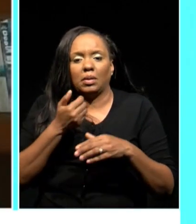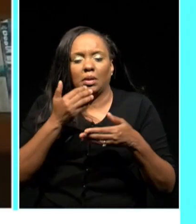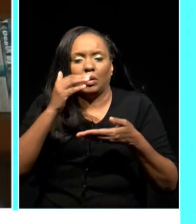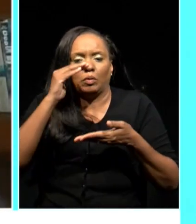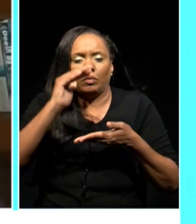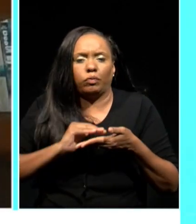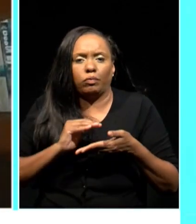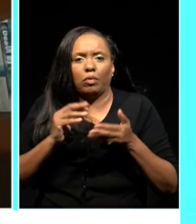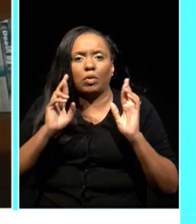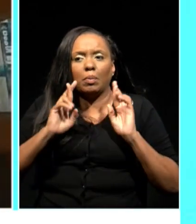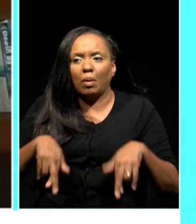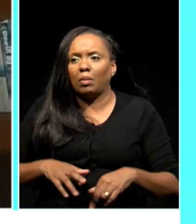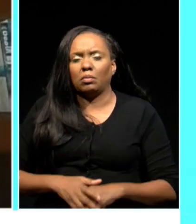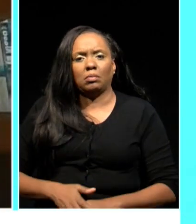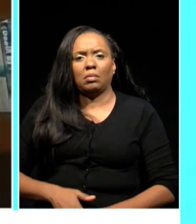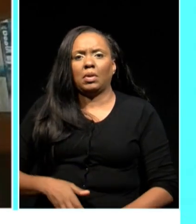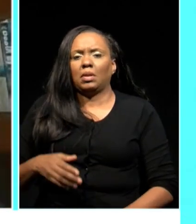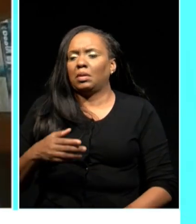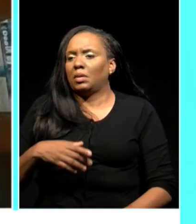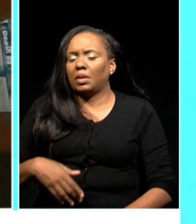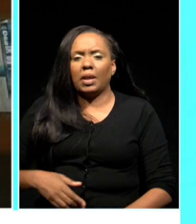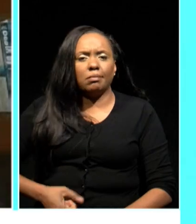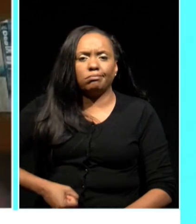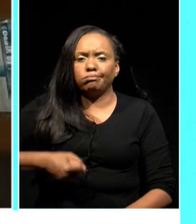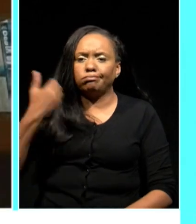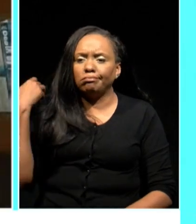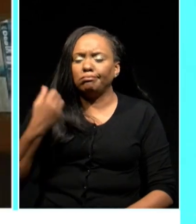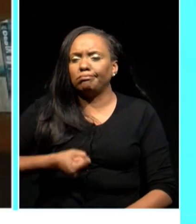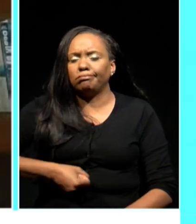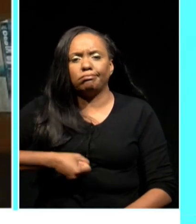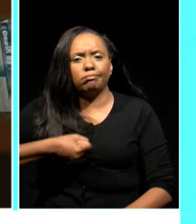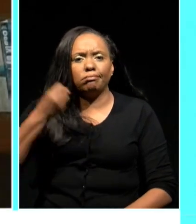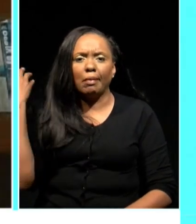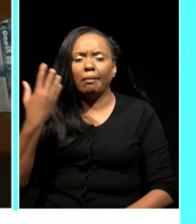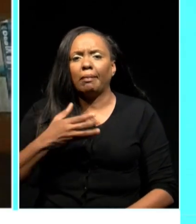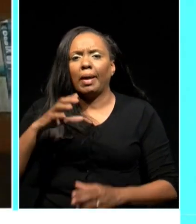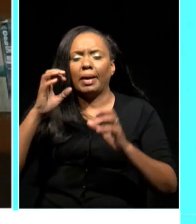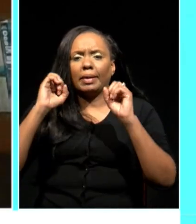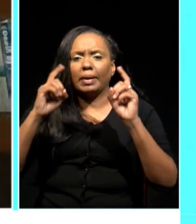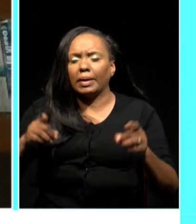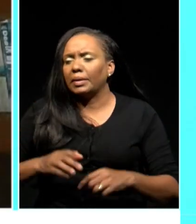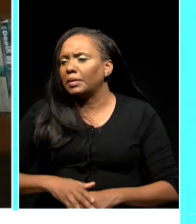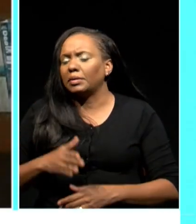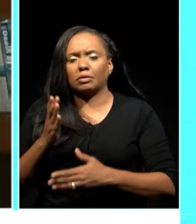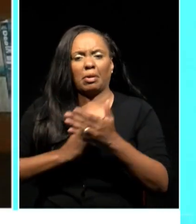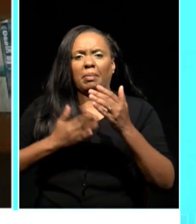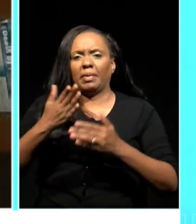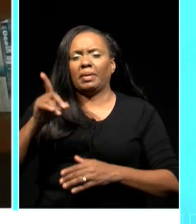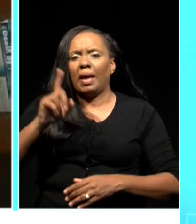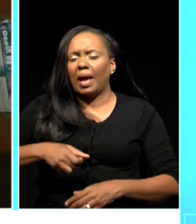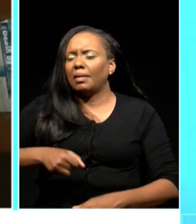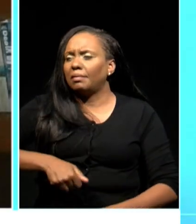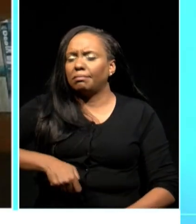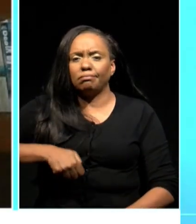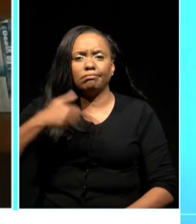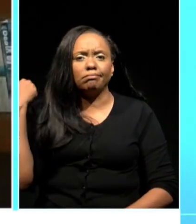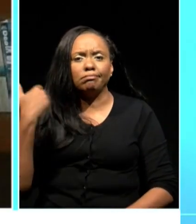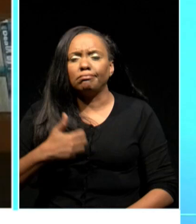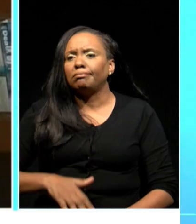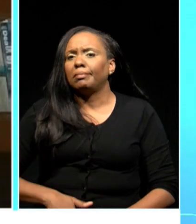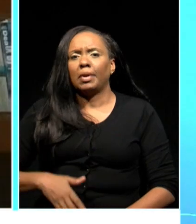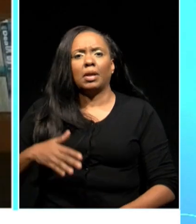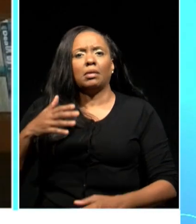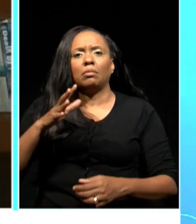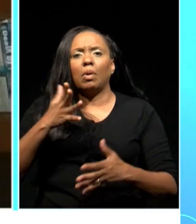democracy. They were getting rid of education. They were talking about entitlements that have to go. They were talking about introducing user fees and